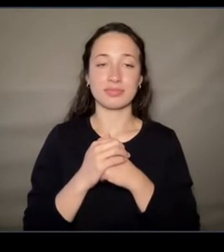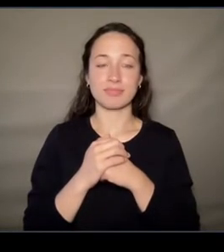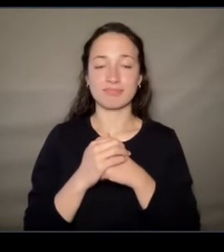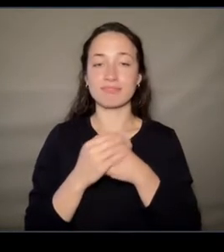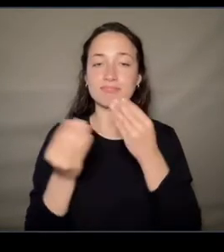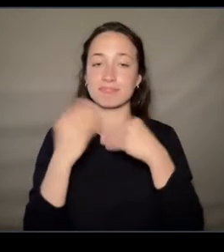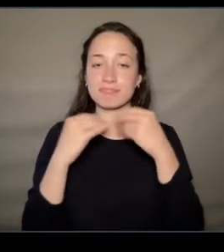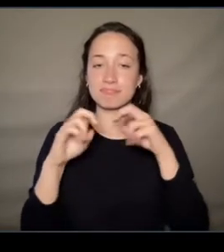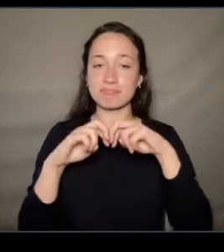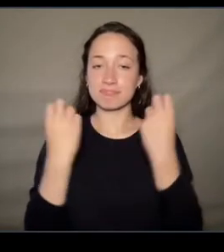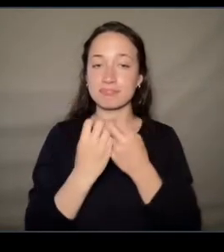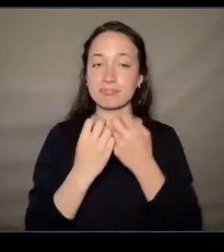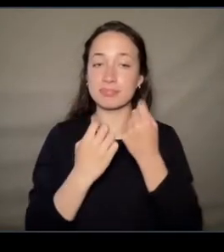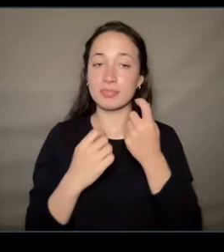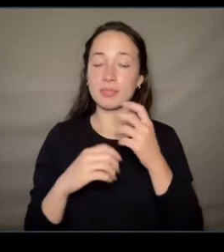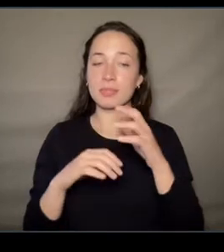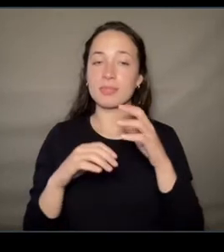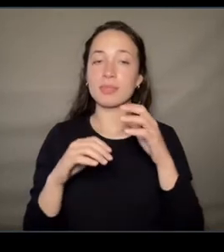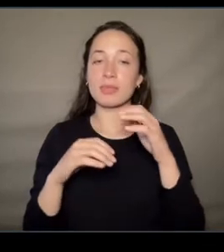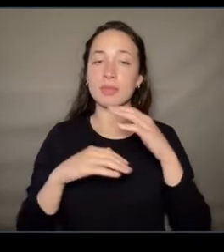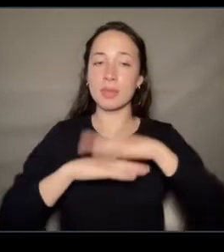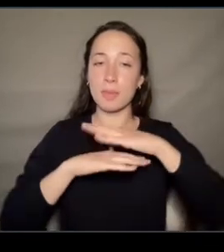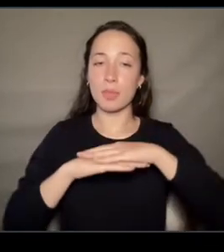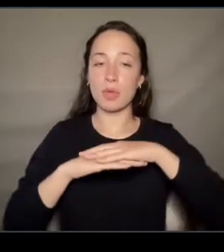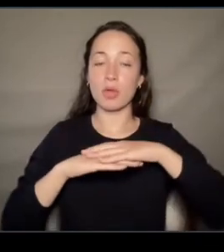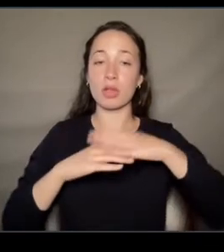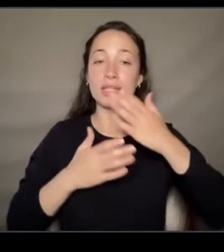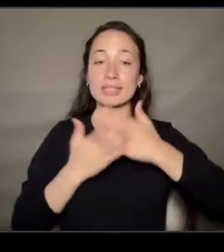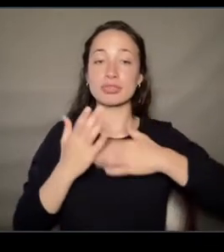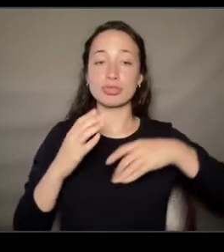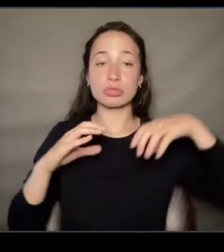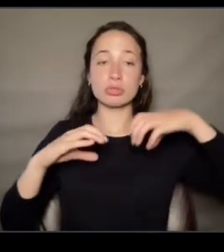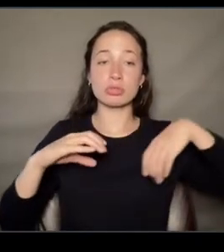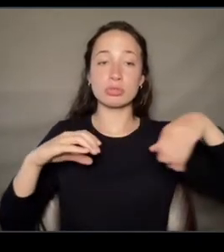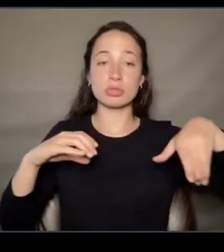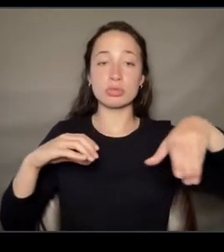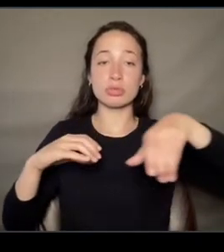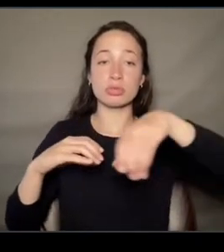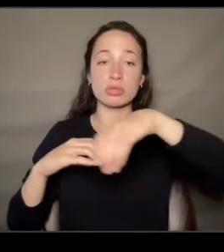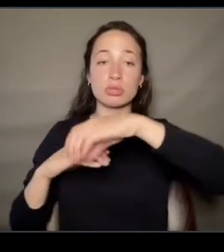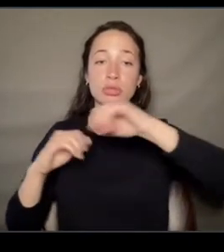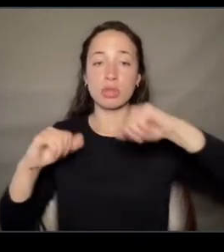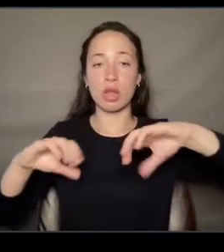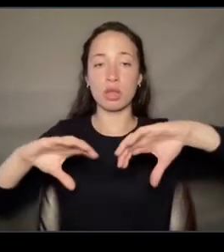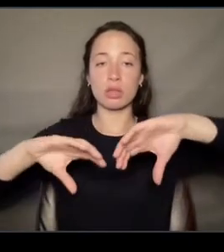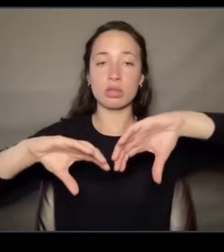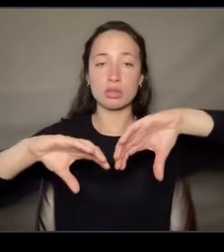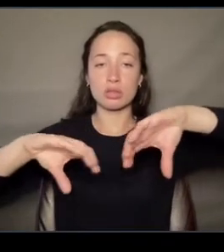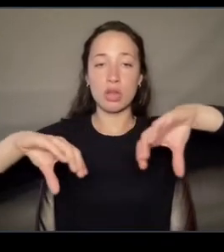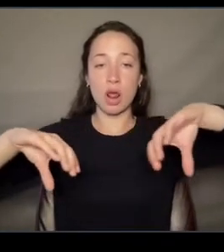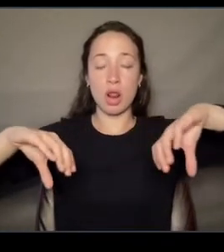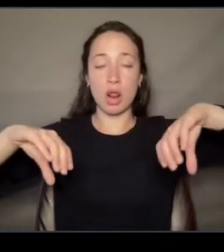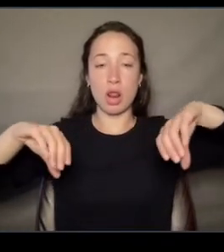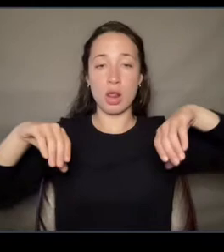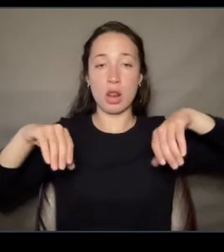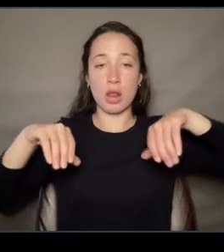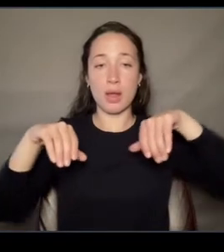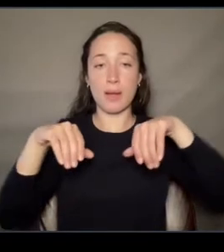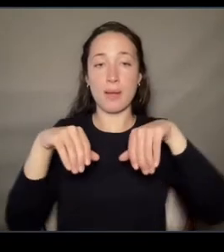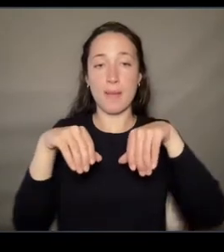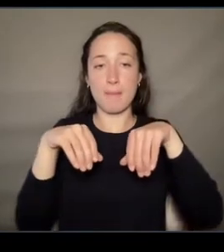This was a banquette made to encircle a round mahogany table. Each of the